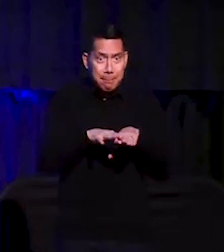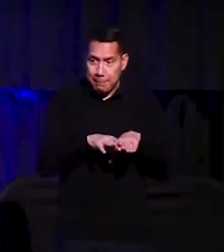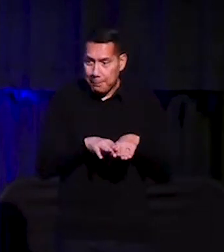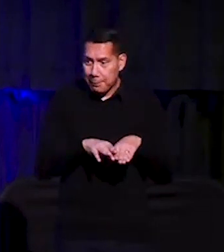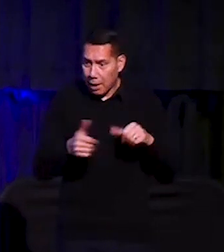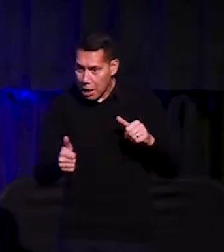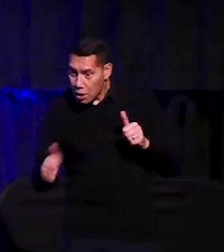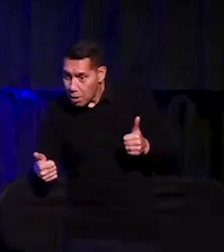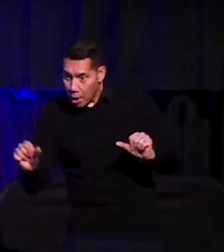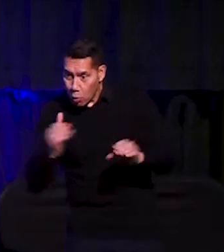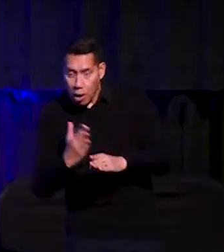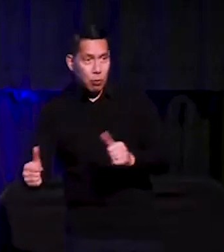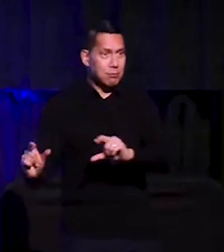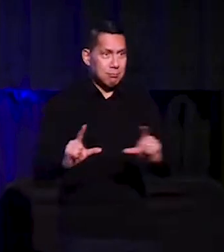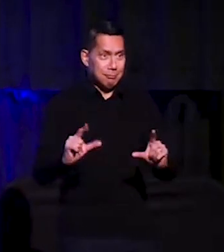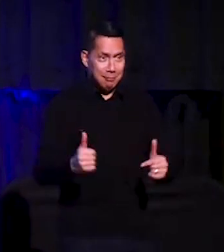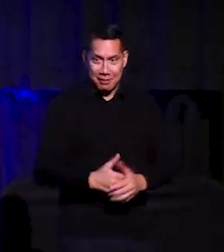also want snacks. But that's